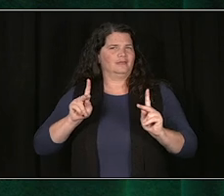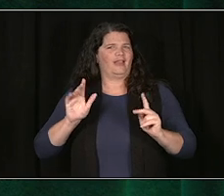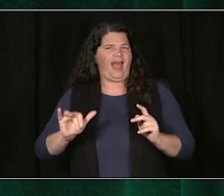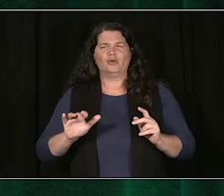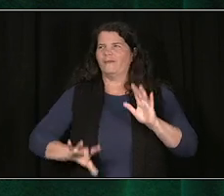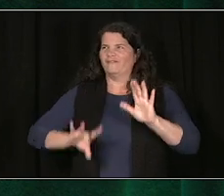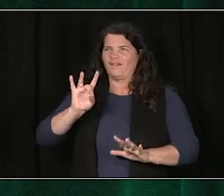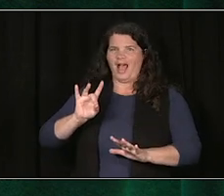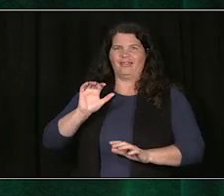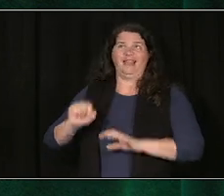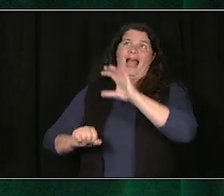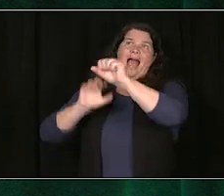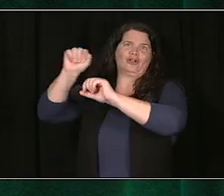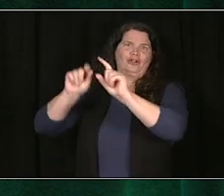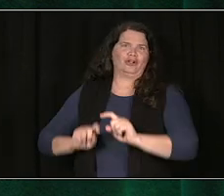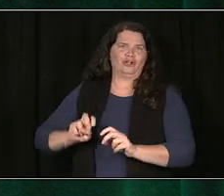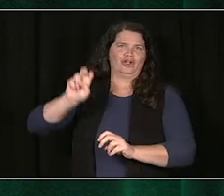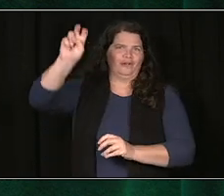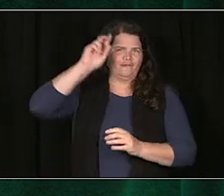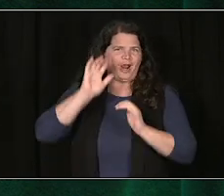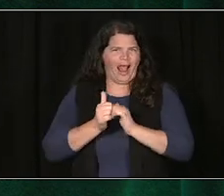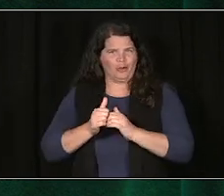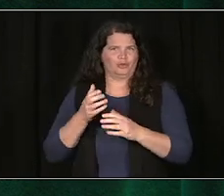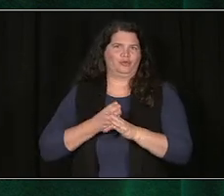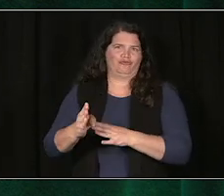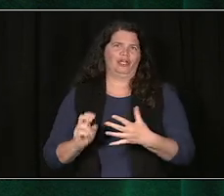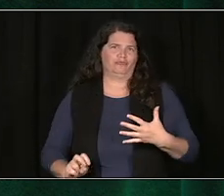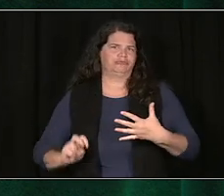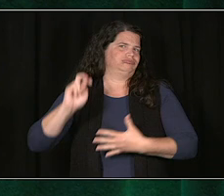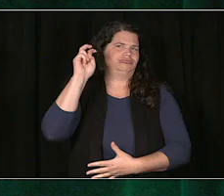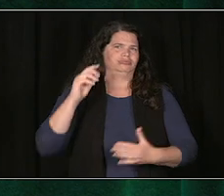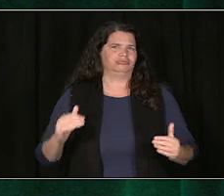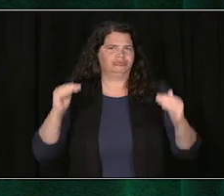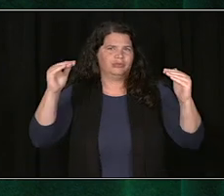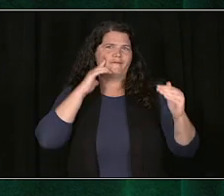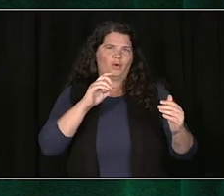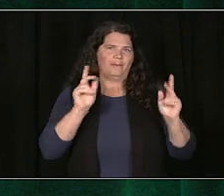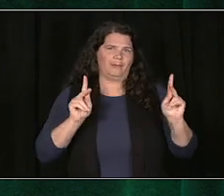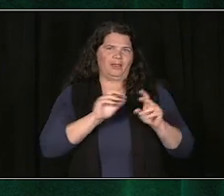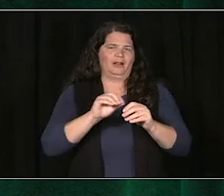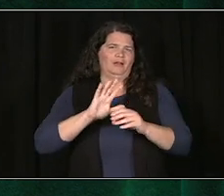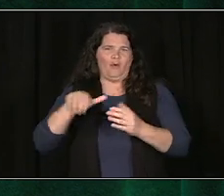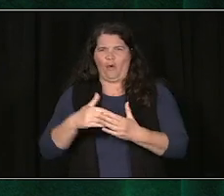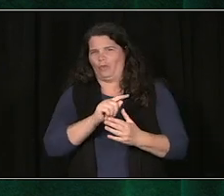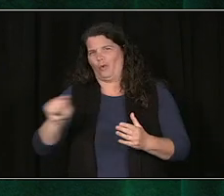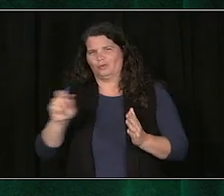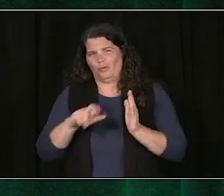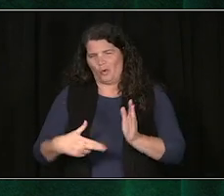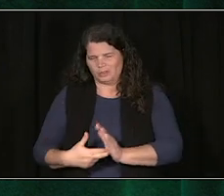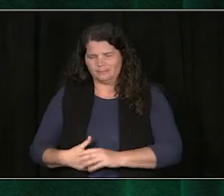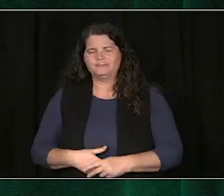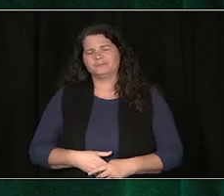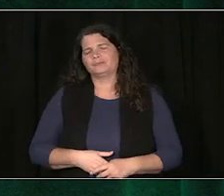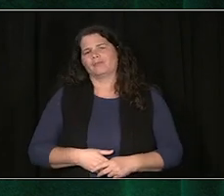to help you in that career trajectory. So I think a lot of that has been helpful in terms of making sure that